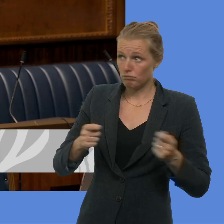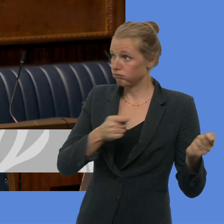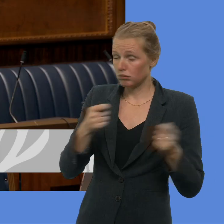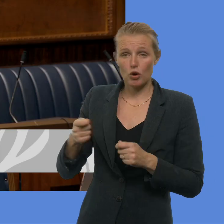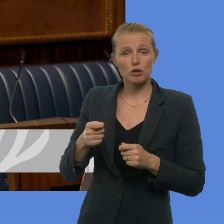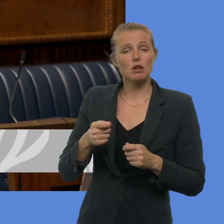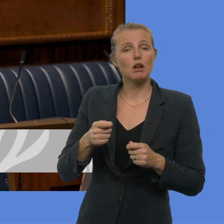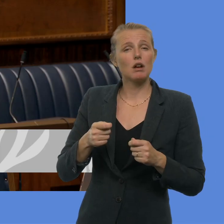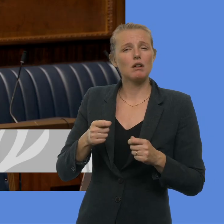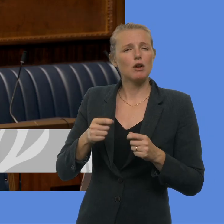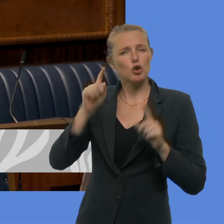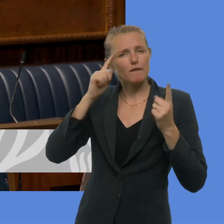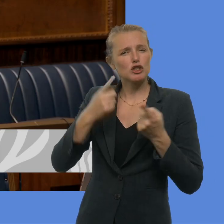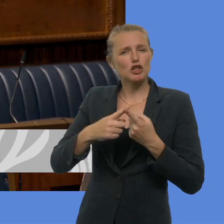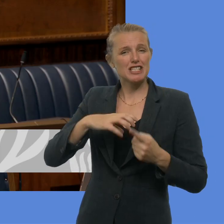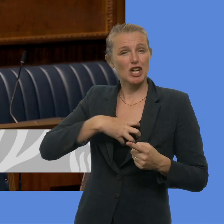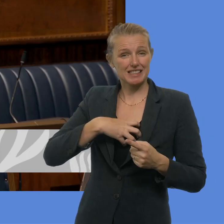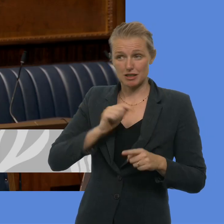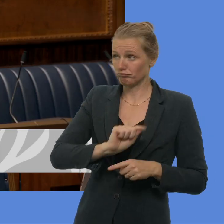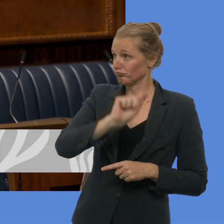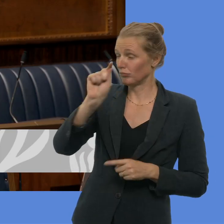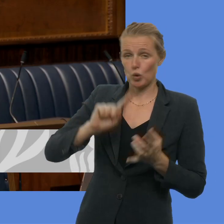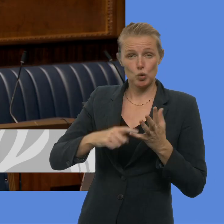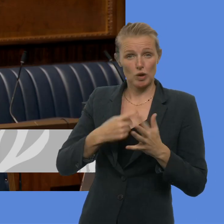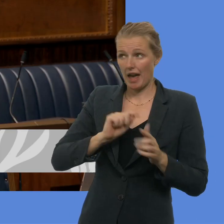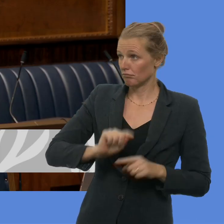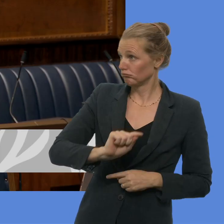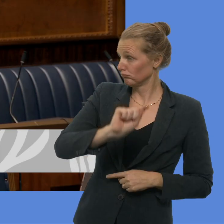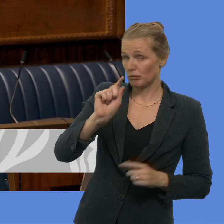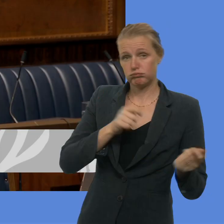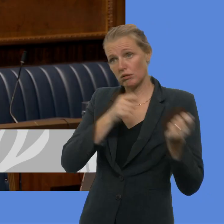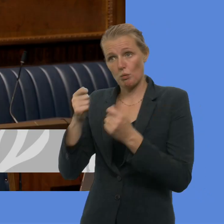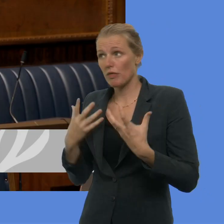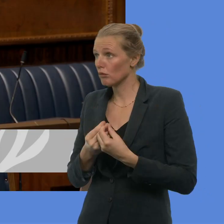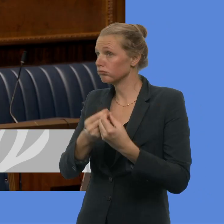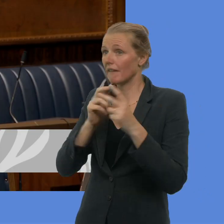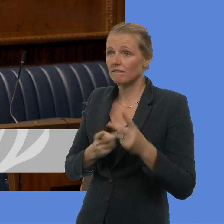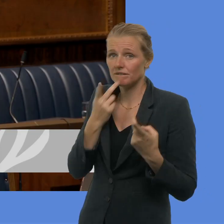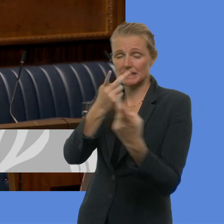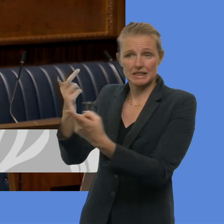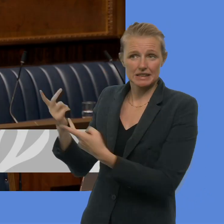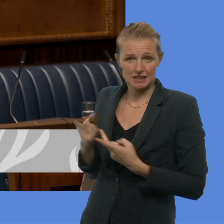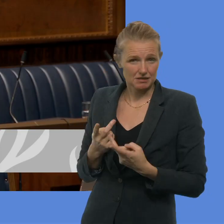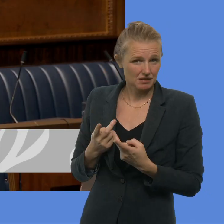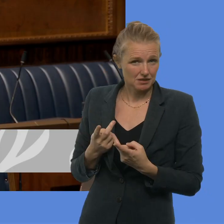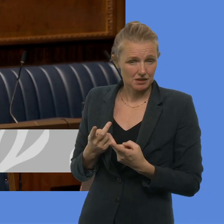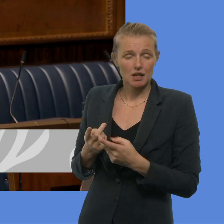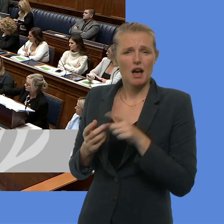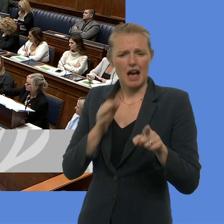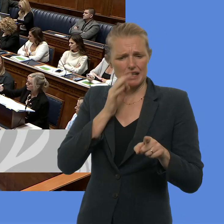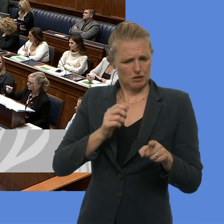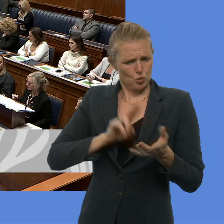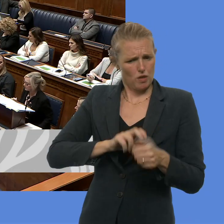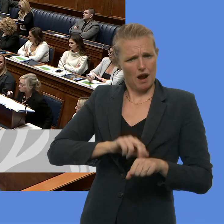him. What actions is the Executive Office taking to include our university vice-chancellors in inward and investment to Northern